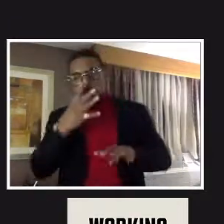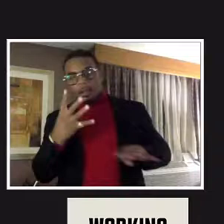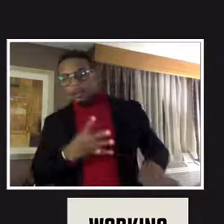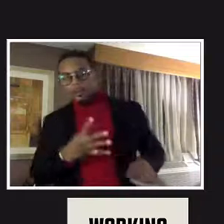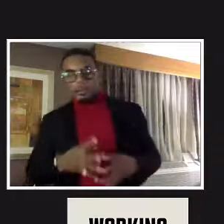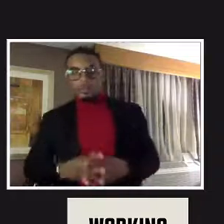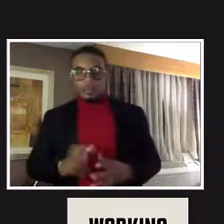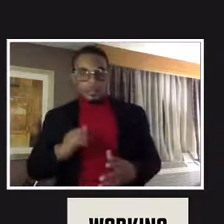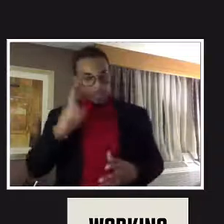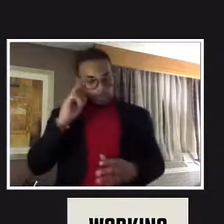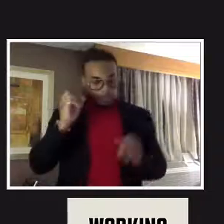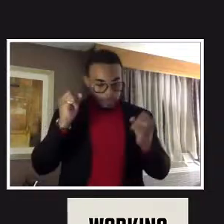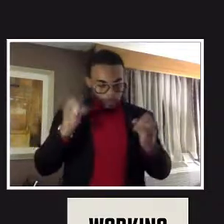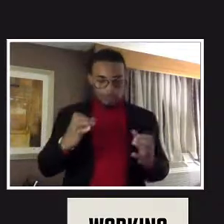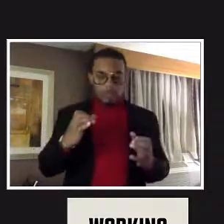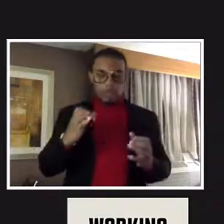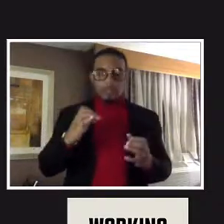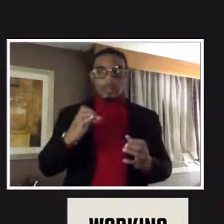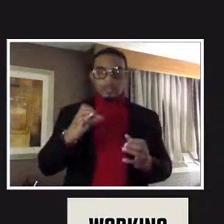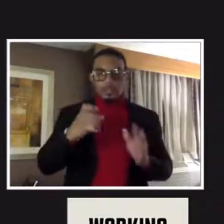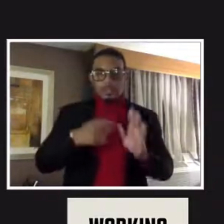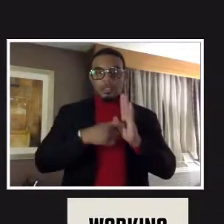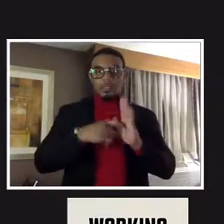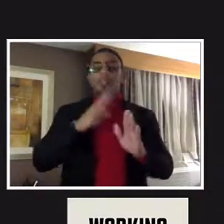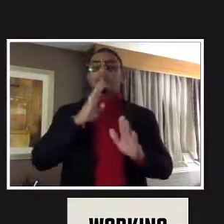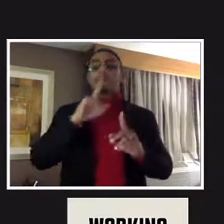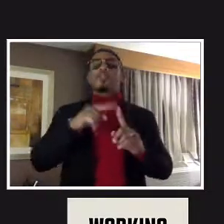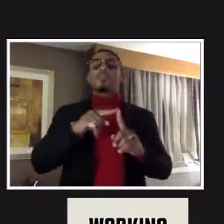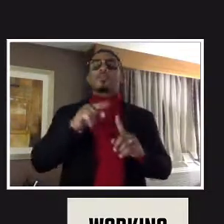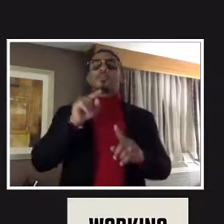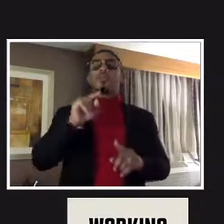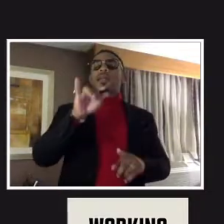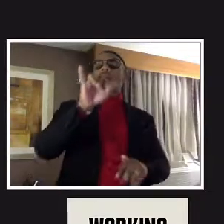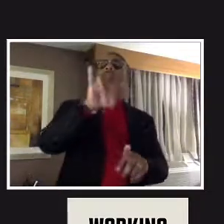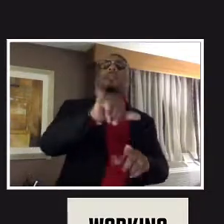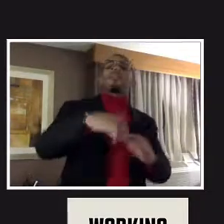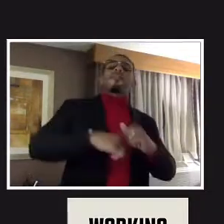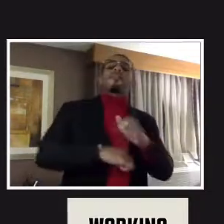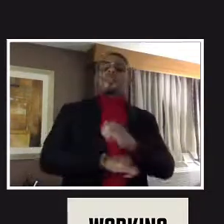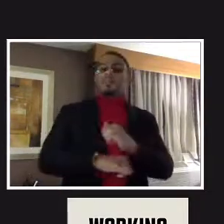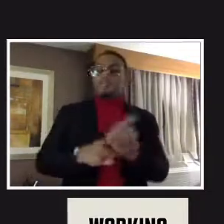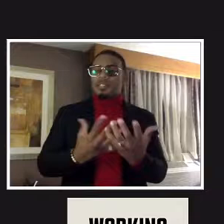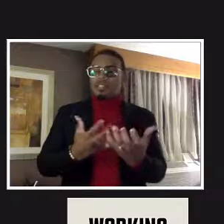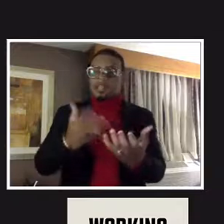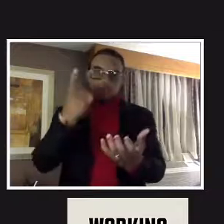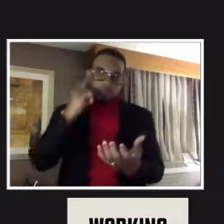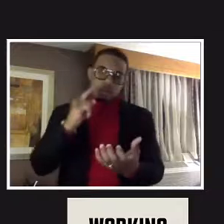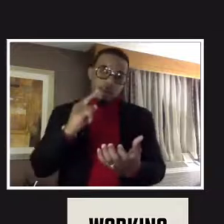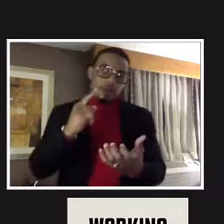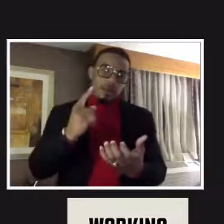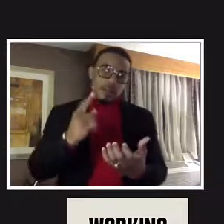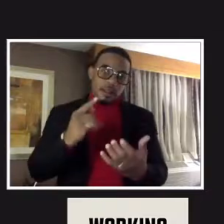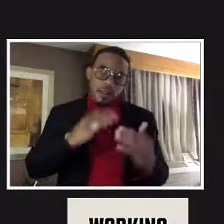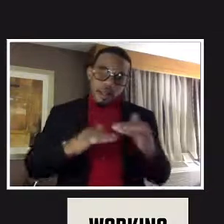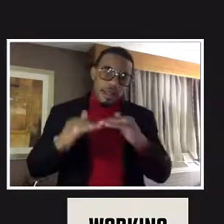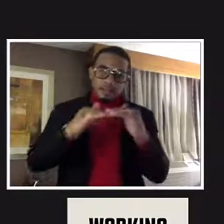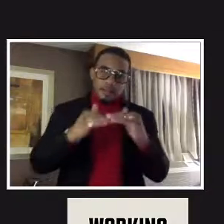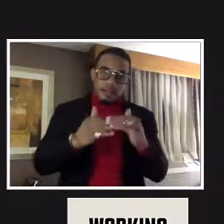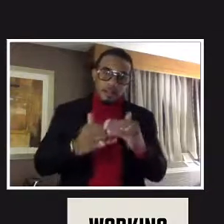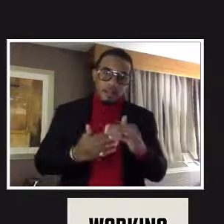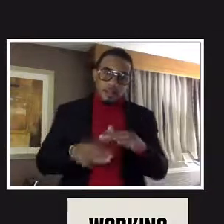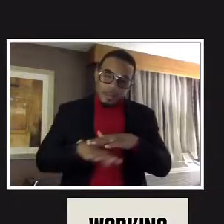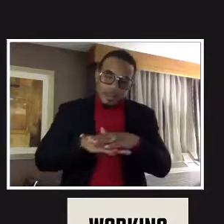behind. And I think a lot of the charter speaks to that fundamental desire for equity, that fundamental desire that people